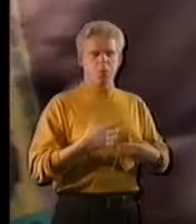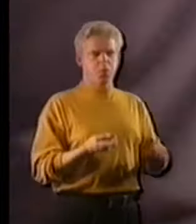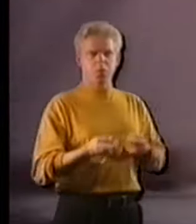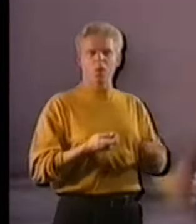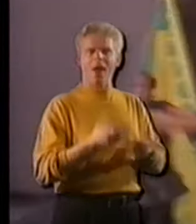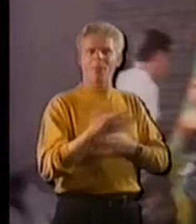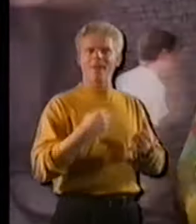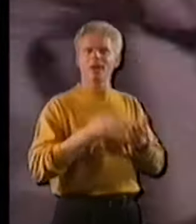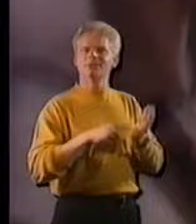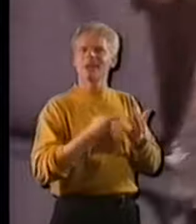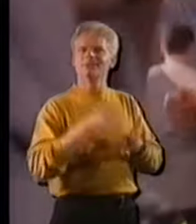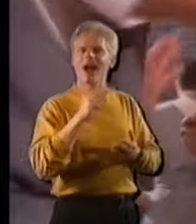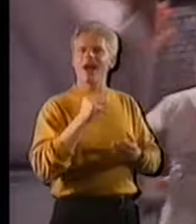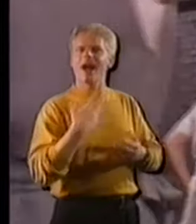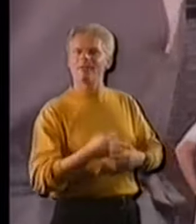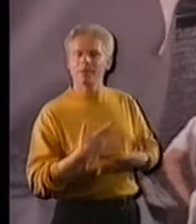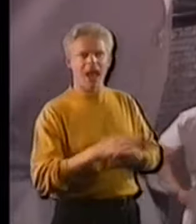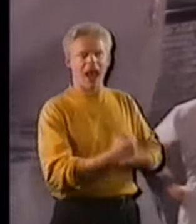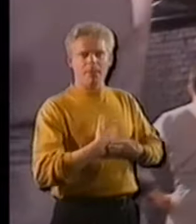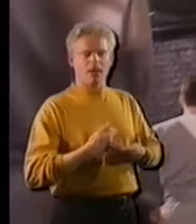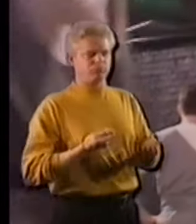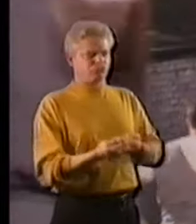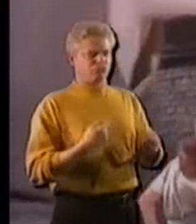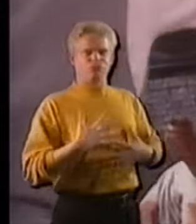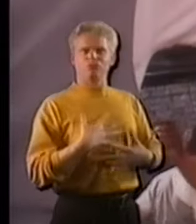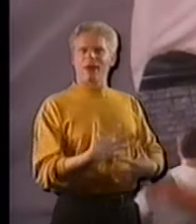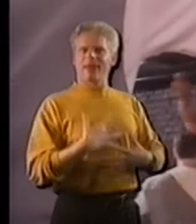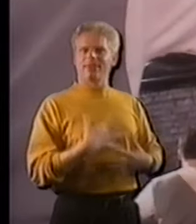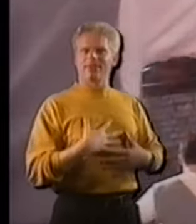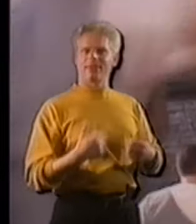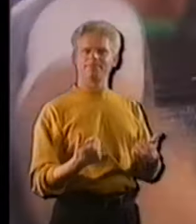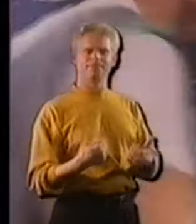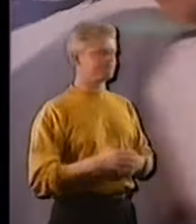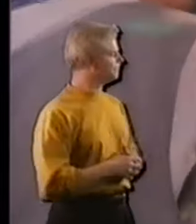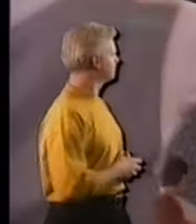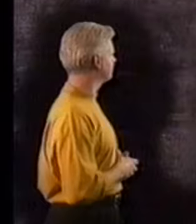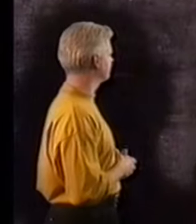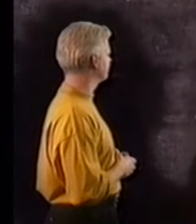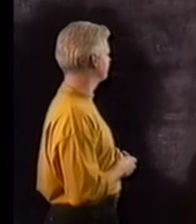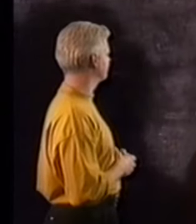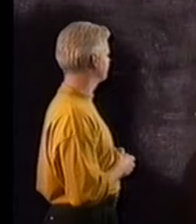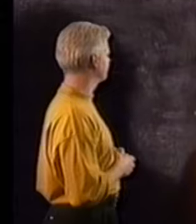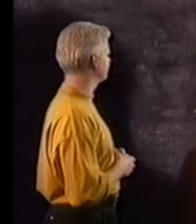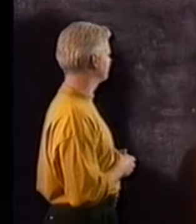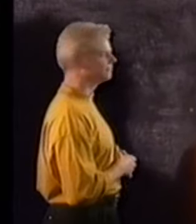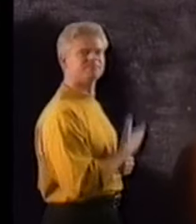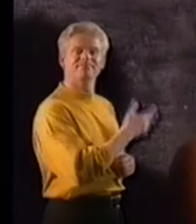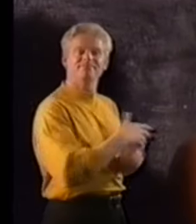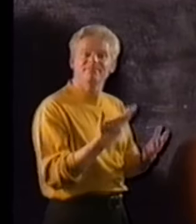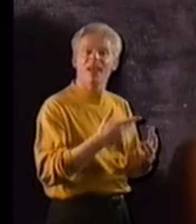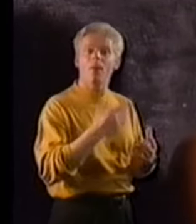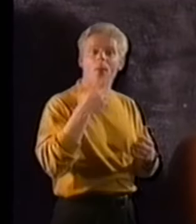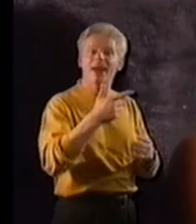because I've got a stutter ability. And, like, that's why for a fact it's good for my breathing. So when you're doing, you know, Kung Fu, what do